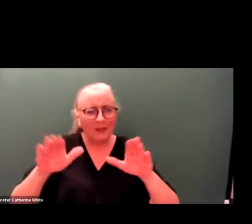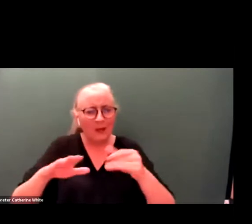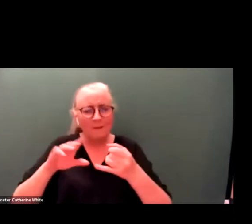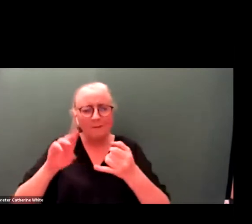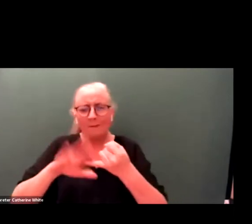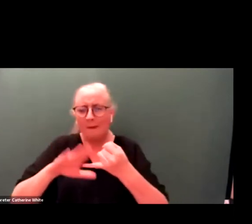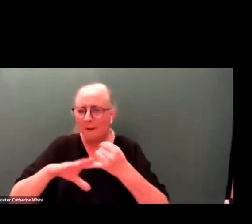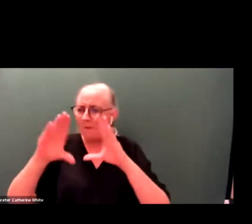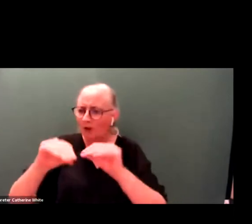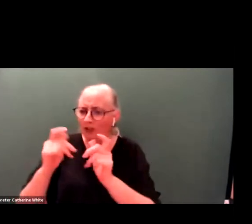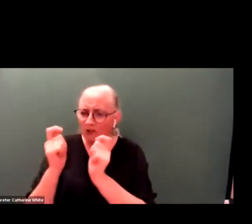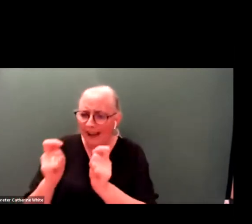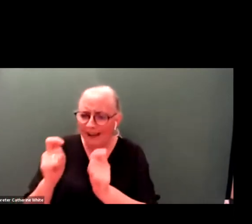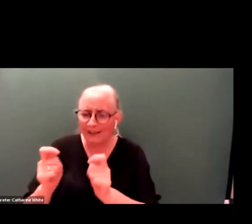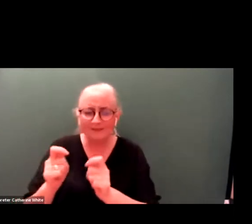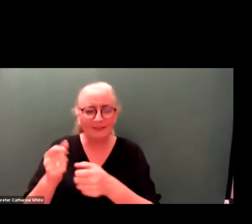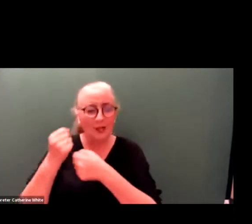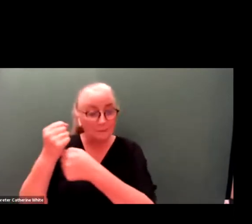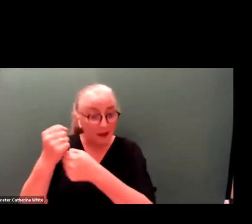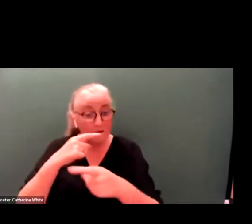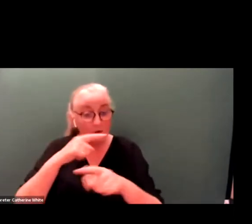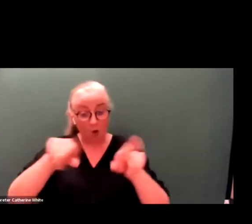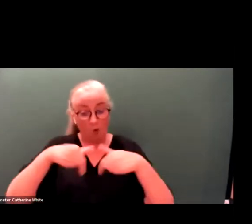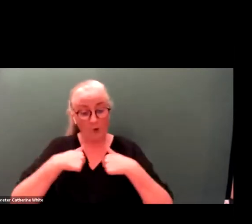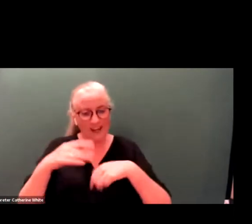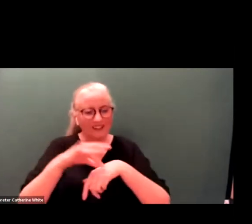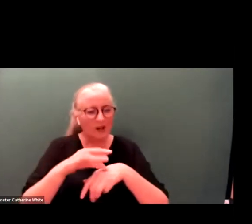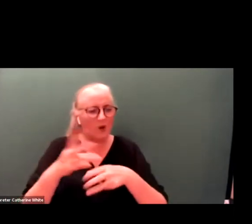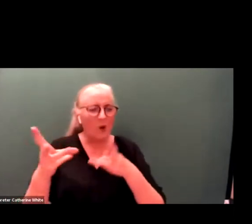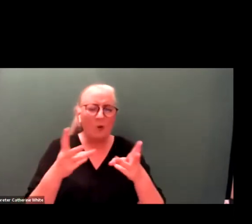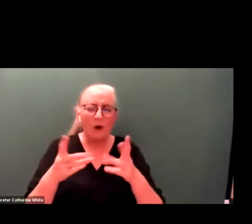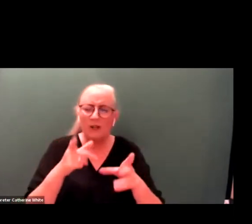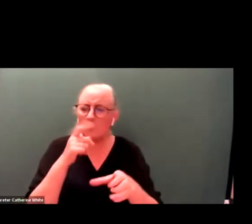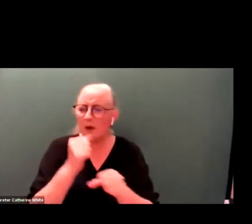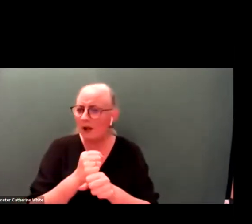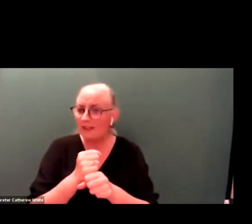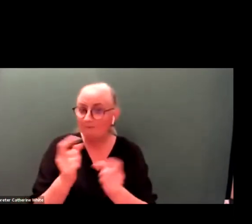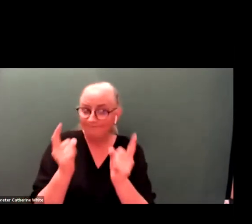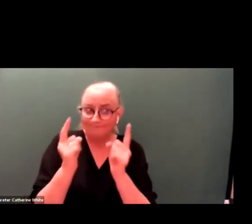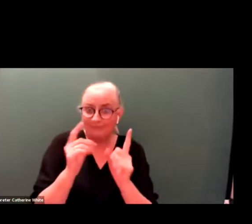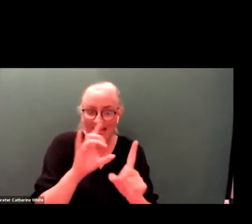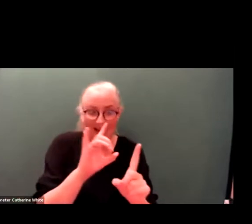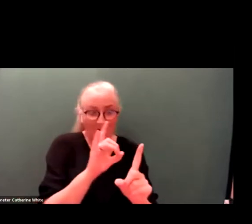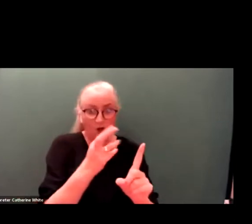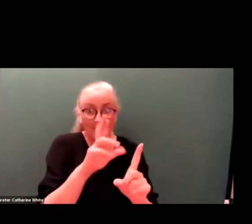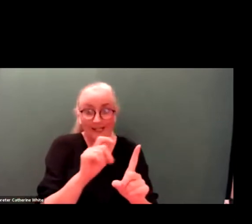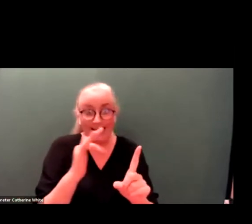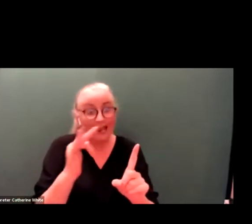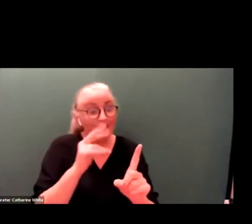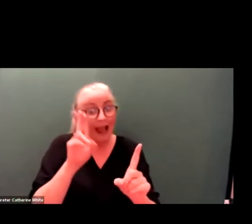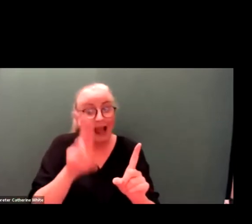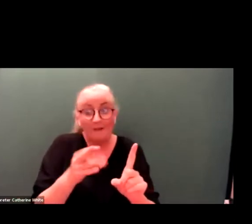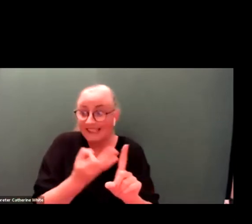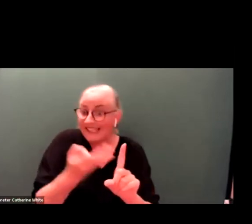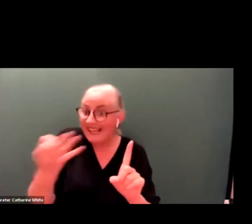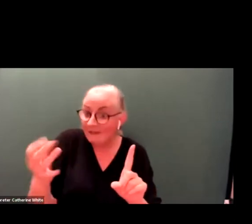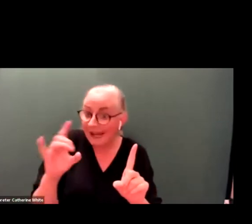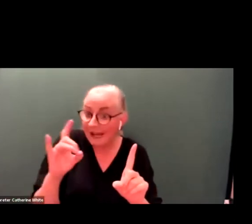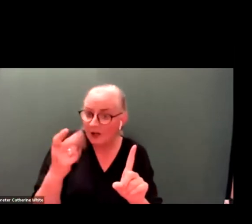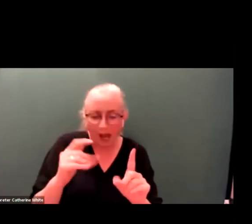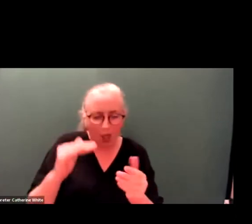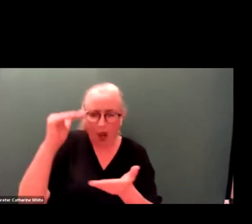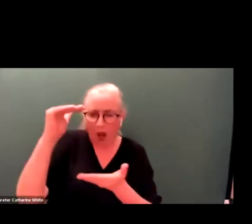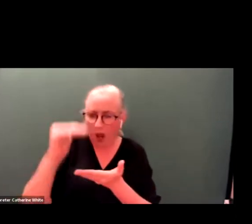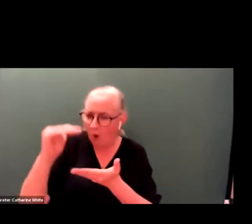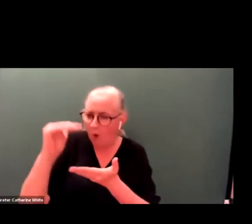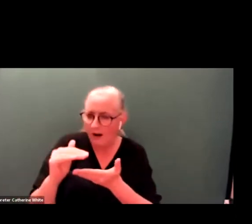menopause training. As doctors, we were taught for many years about the dangers of HRT, and we were told that if we had to prescribe it, to give it at the lowest dose